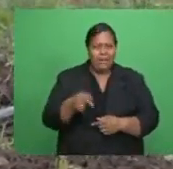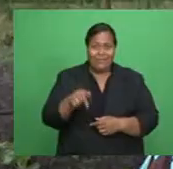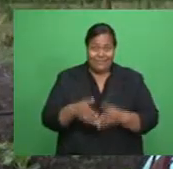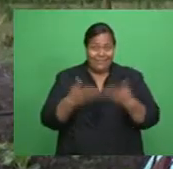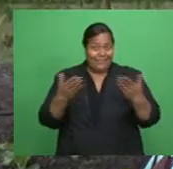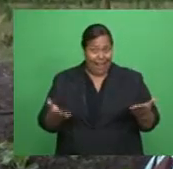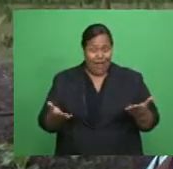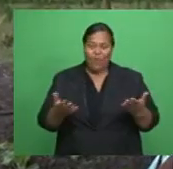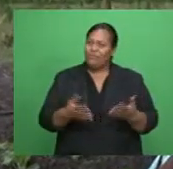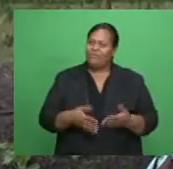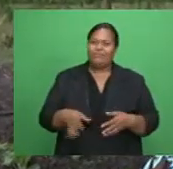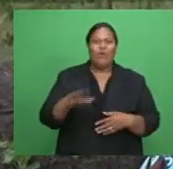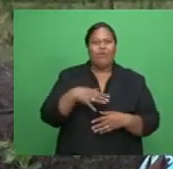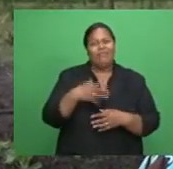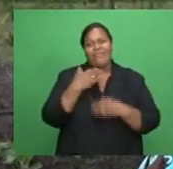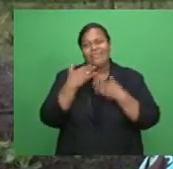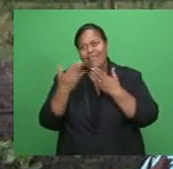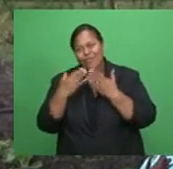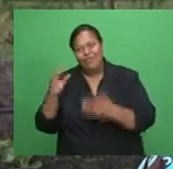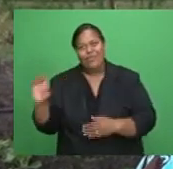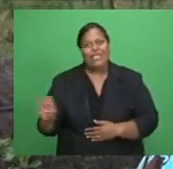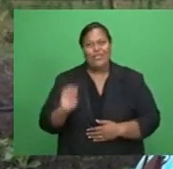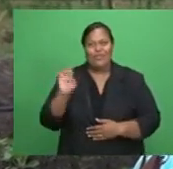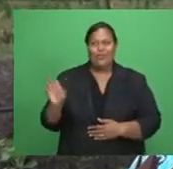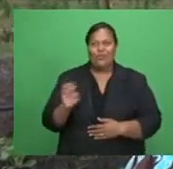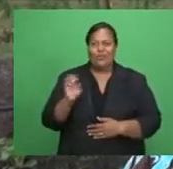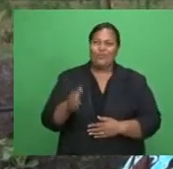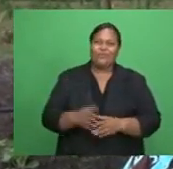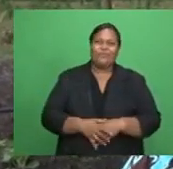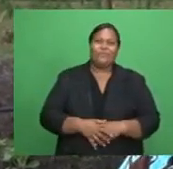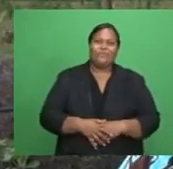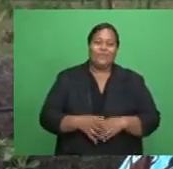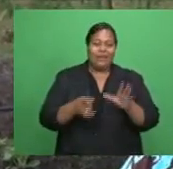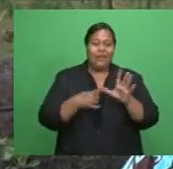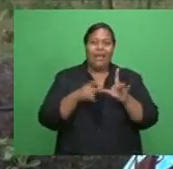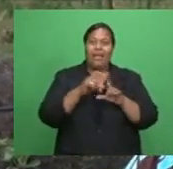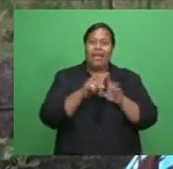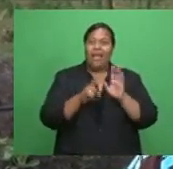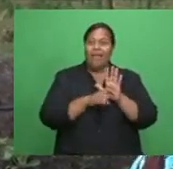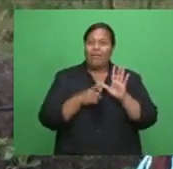all that. Thank you, EU and ADRA.